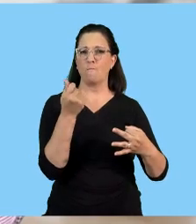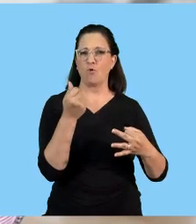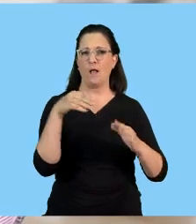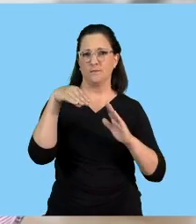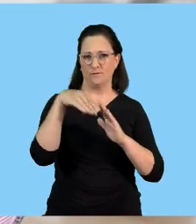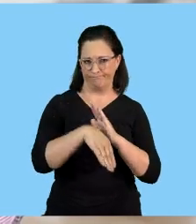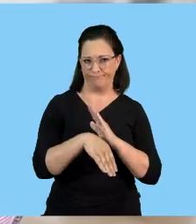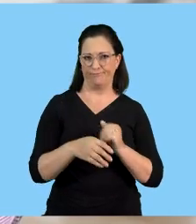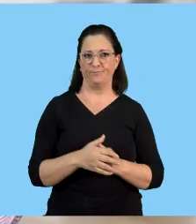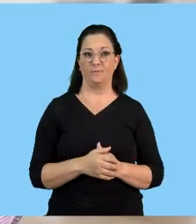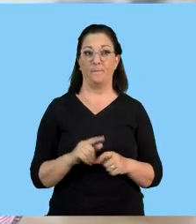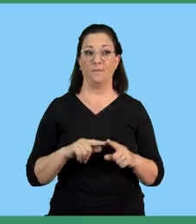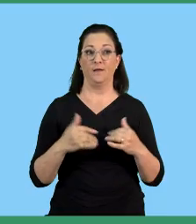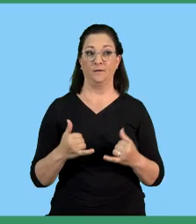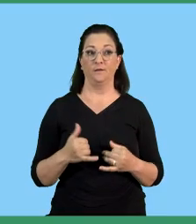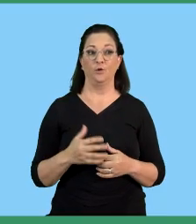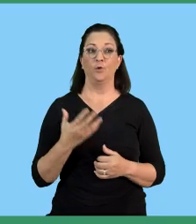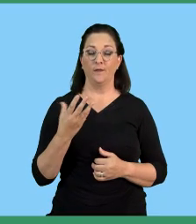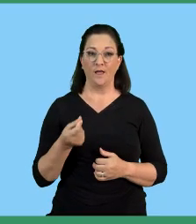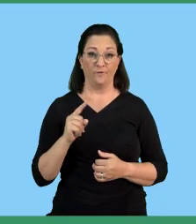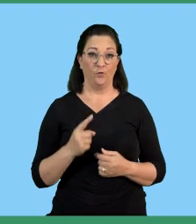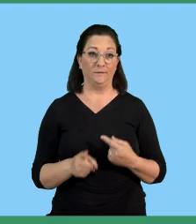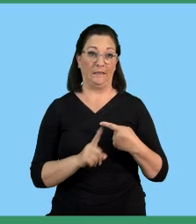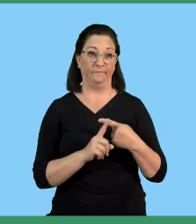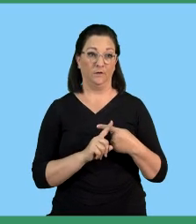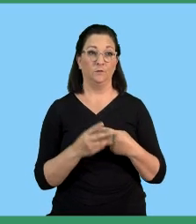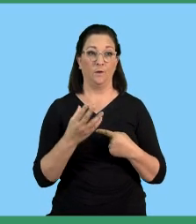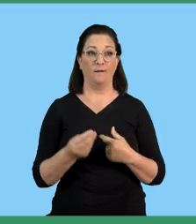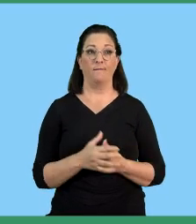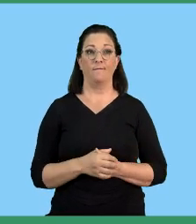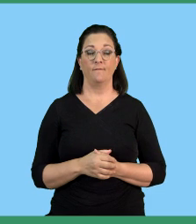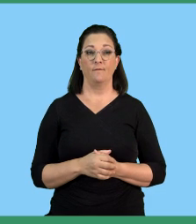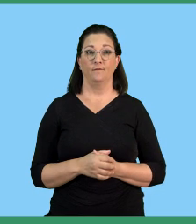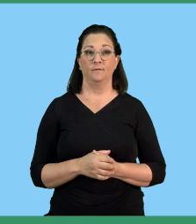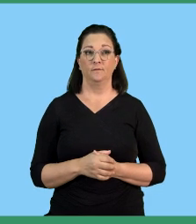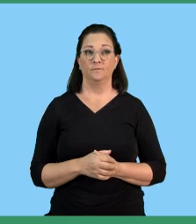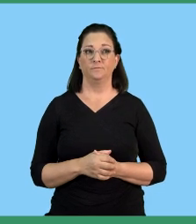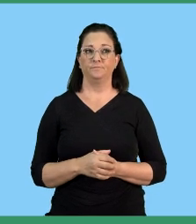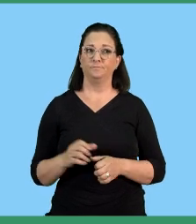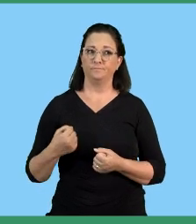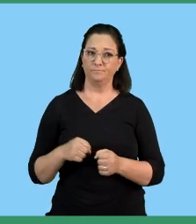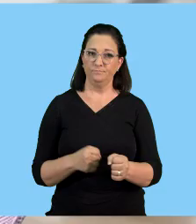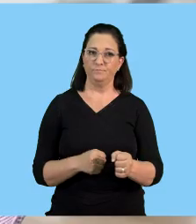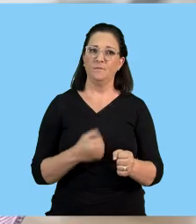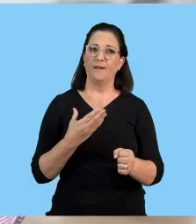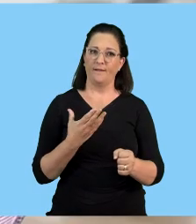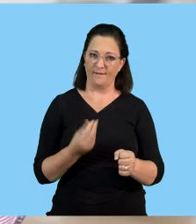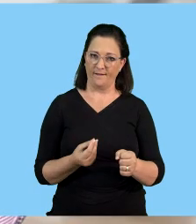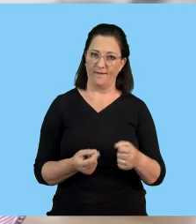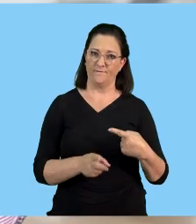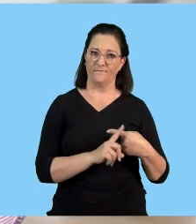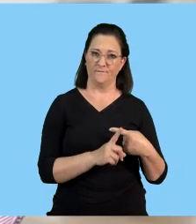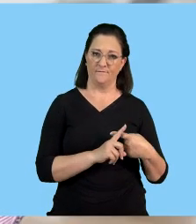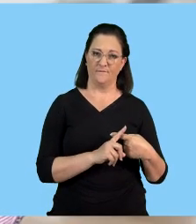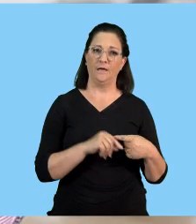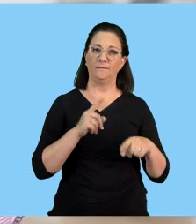prices. Right. With intensive strategy, we've got advantages. If you remember when we started, we said intensive strategies has got advantages as